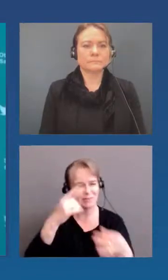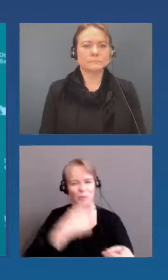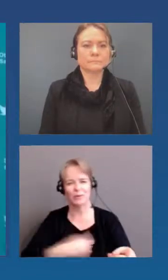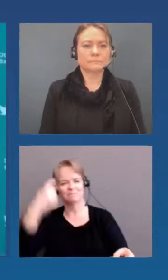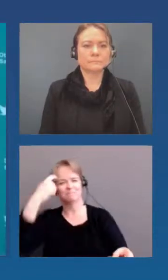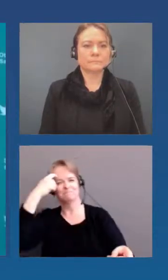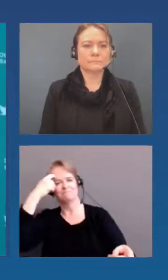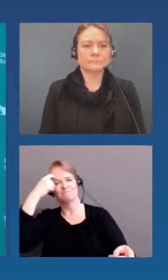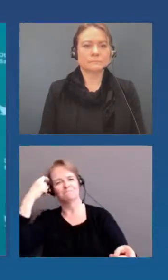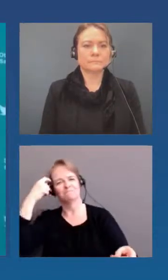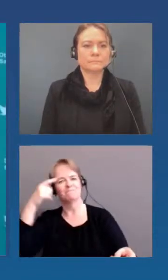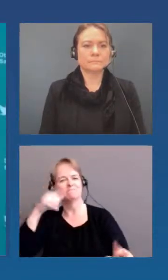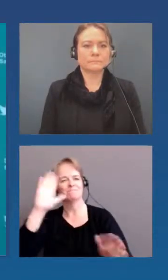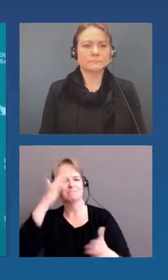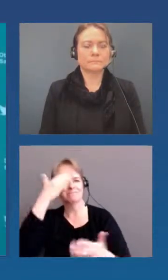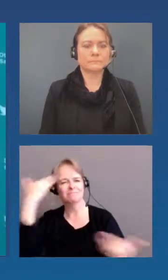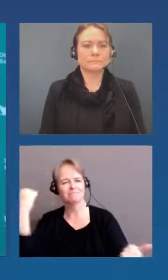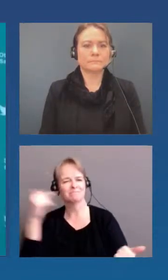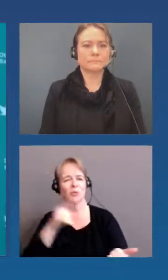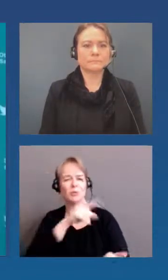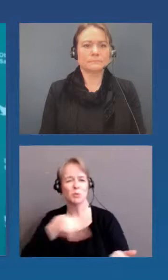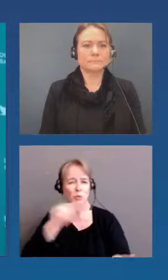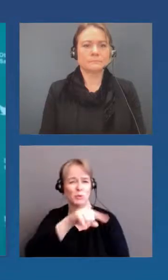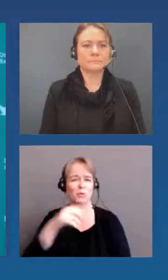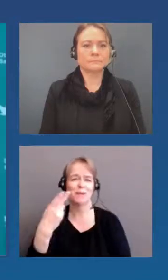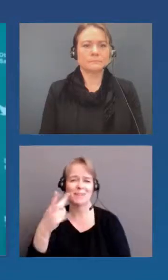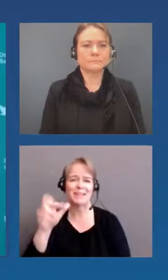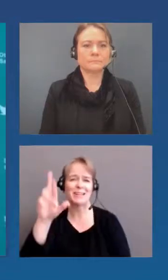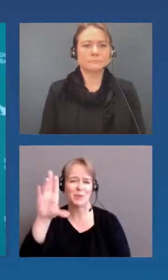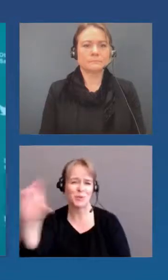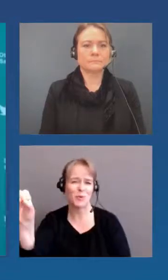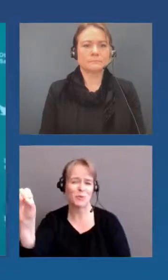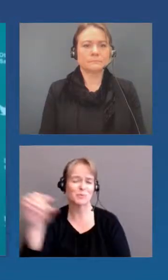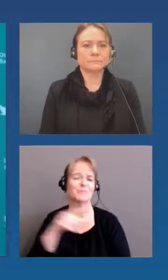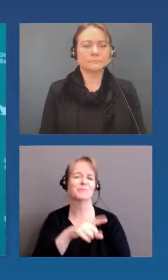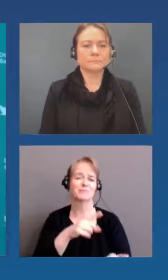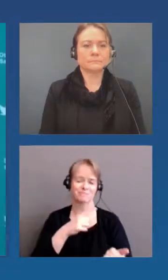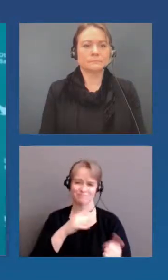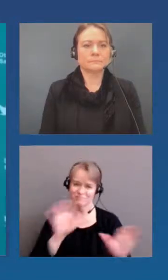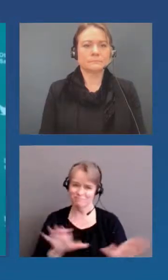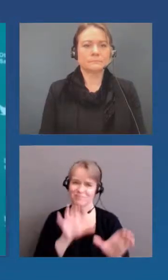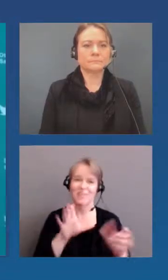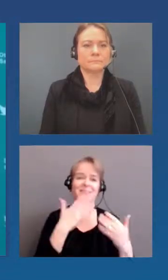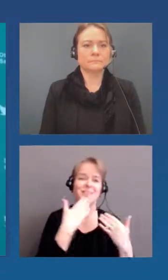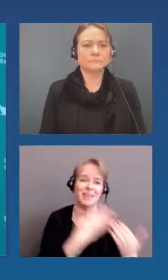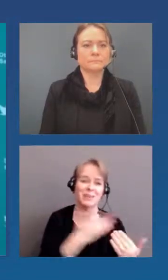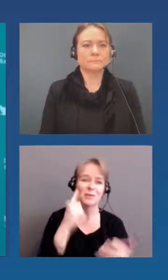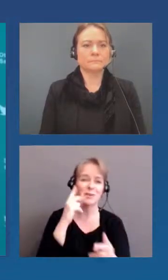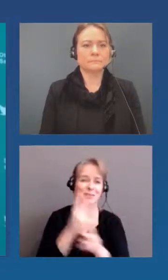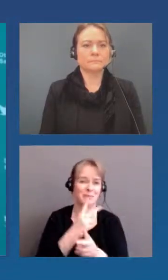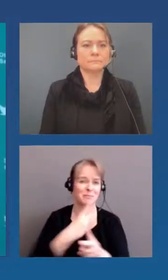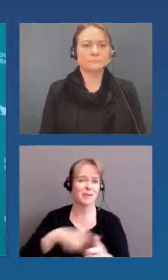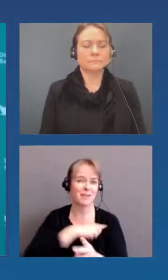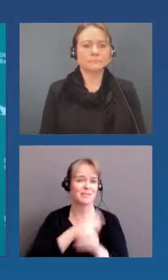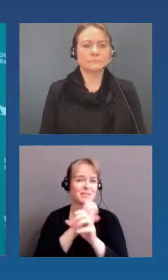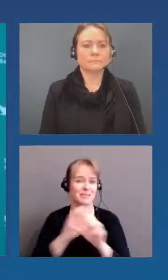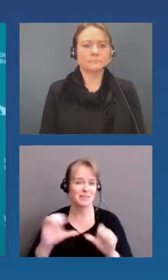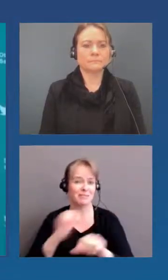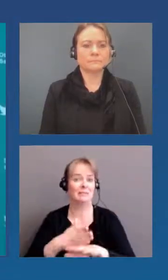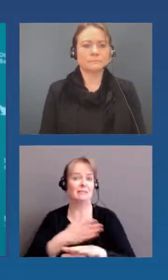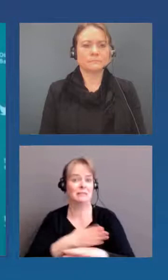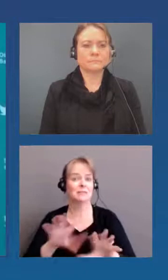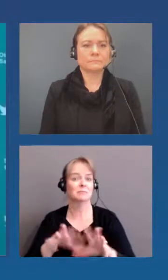you do. Thank you for keeping our community safe during this pandemic and safer. And I want to thank you for your